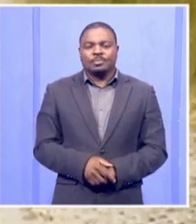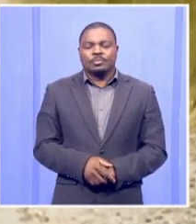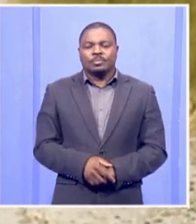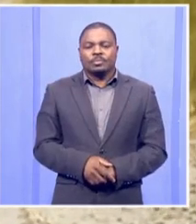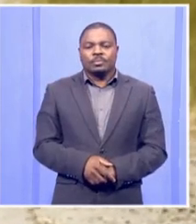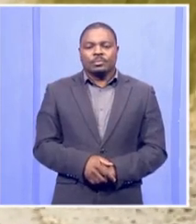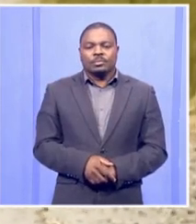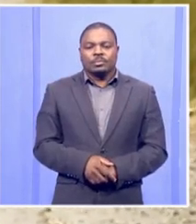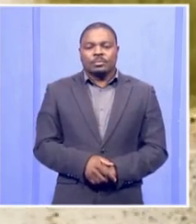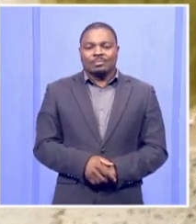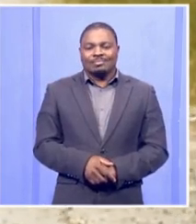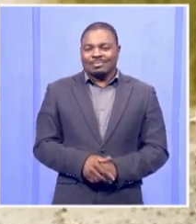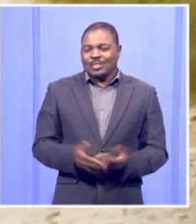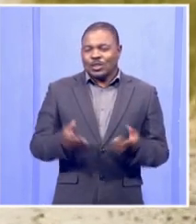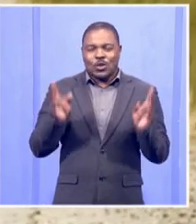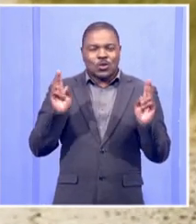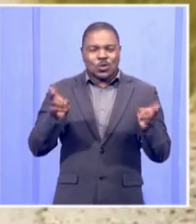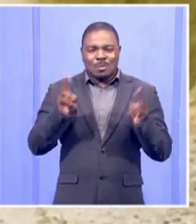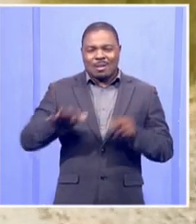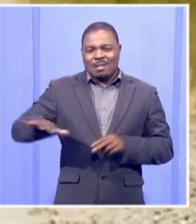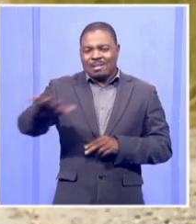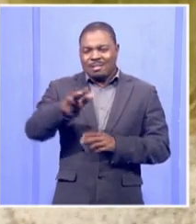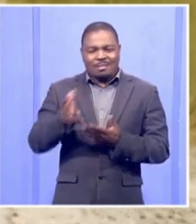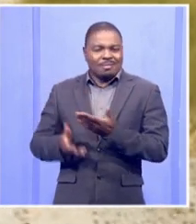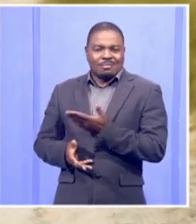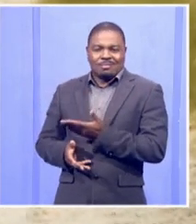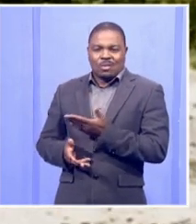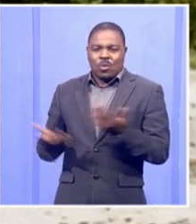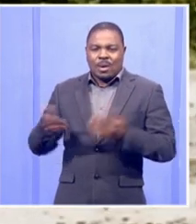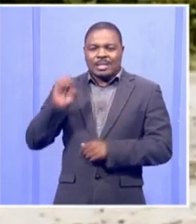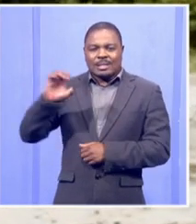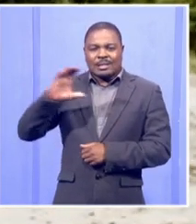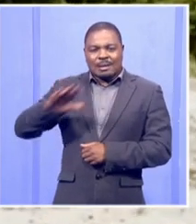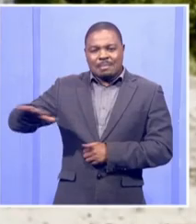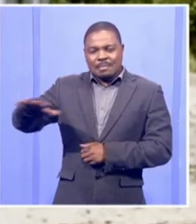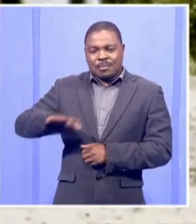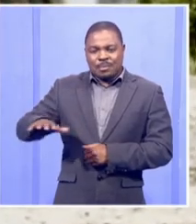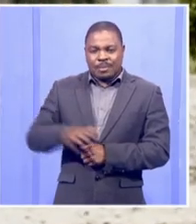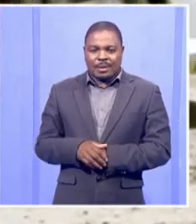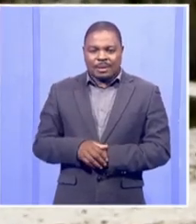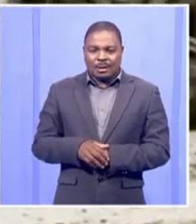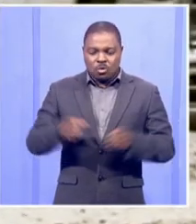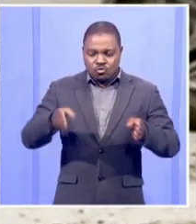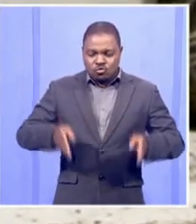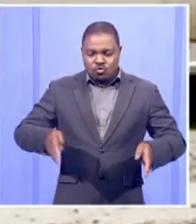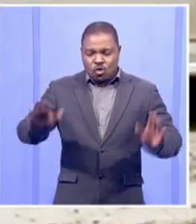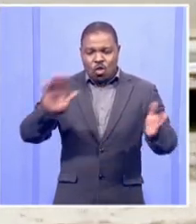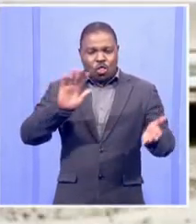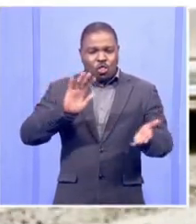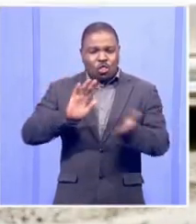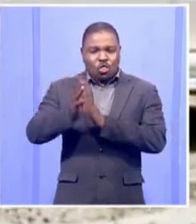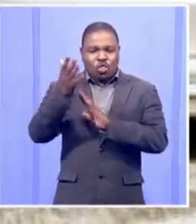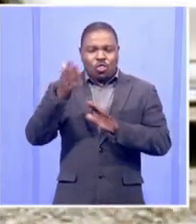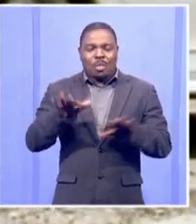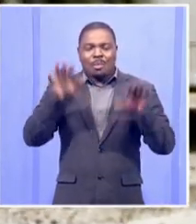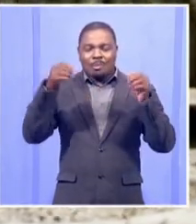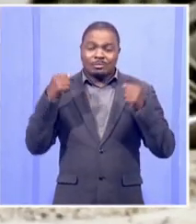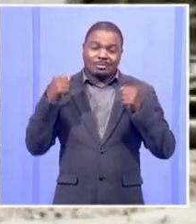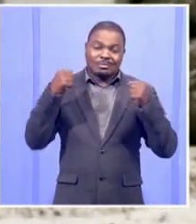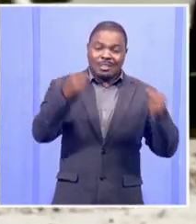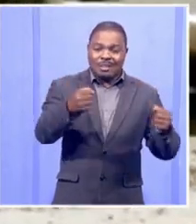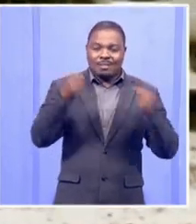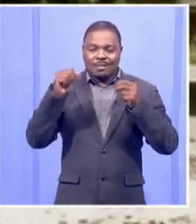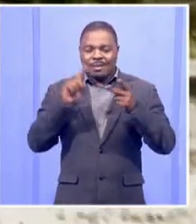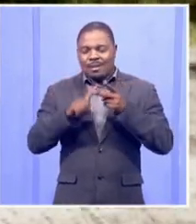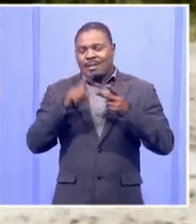not an uncommon sight in the rural areas of the Eastern Cape. Dilapidated roads are leaving motorists and business